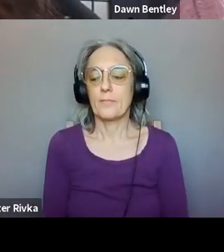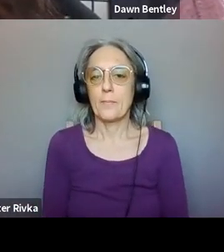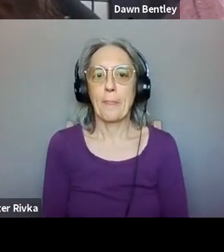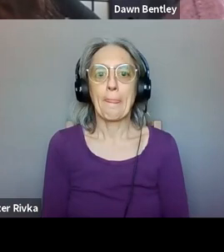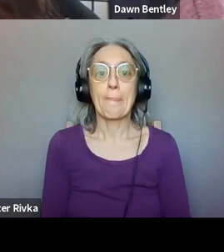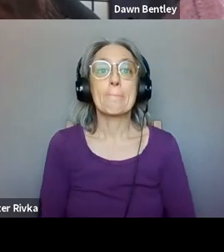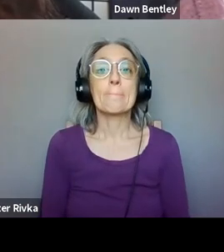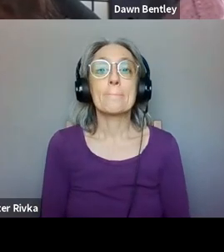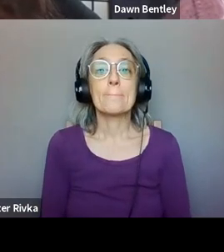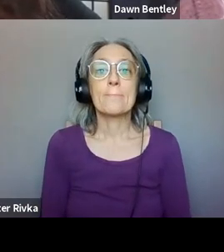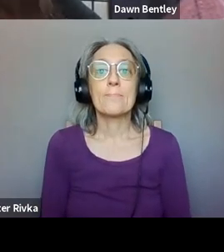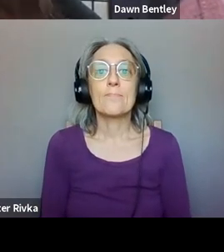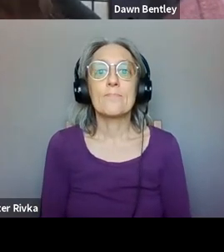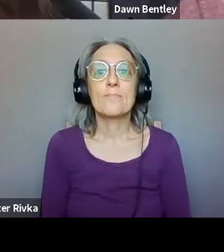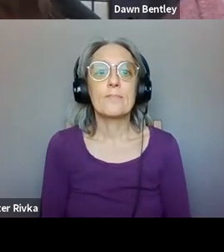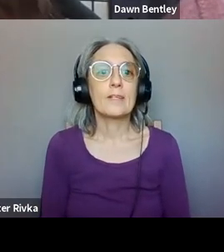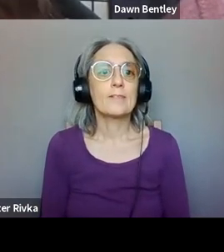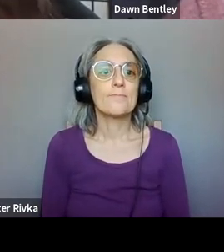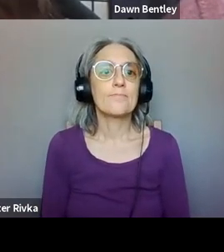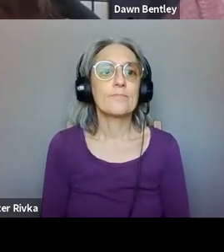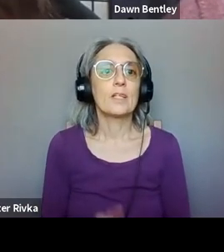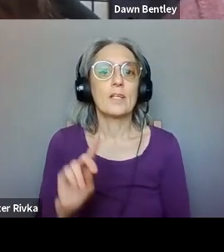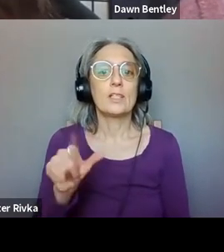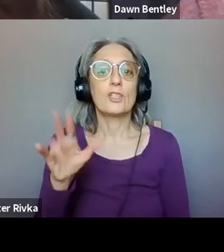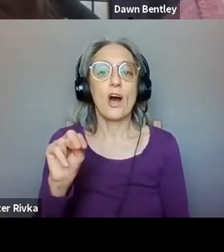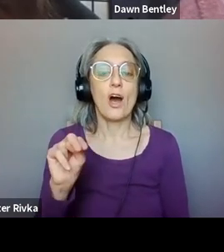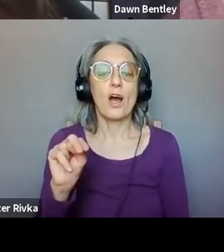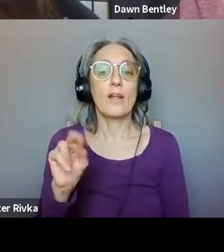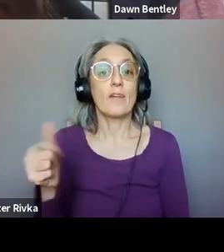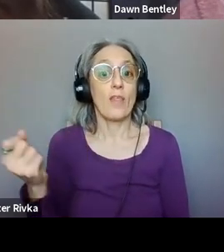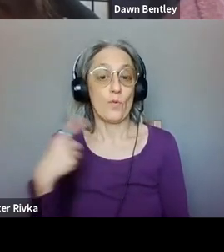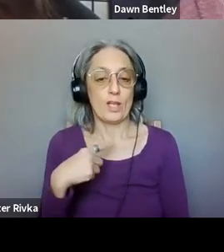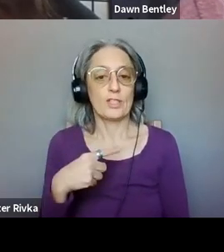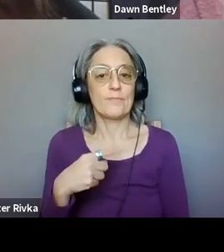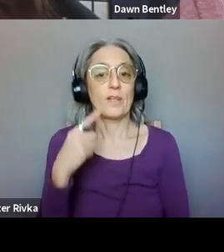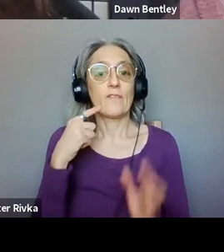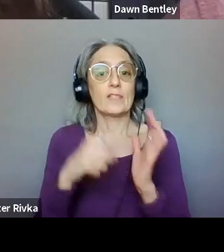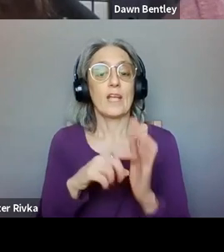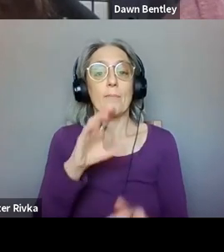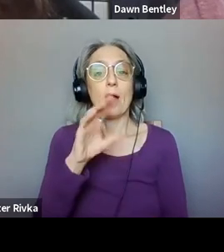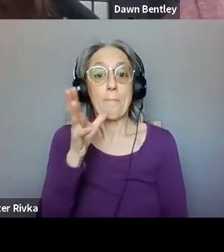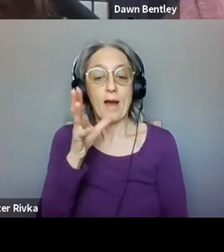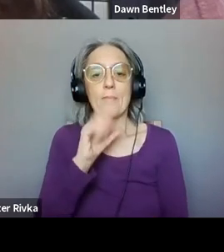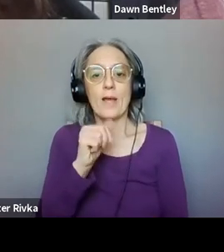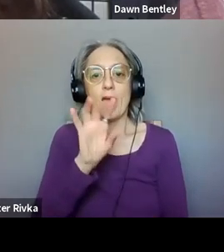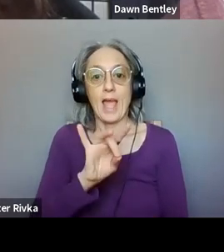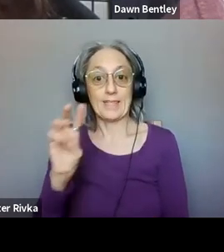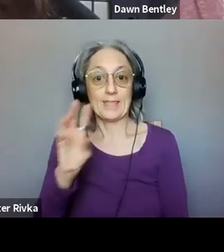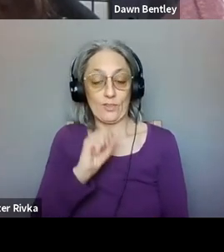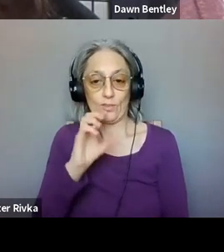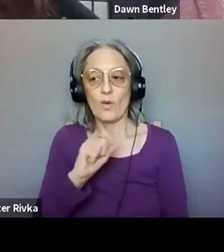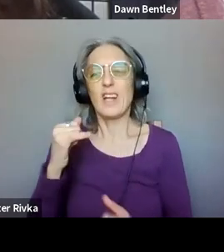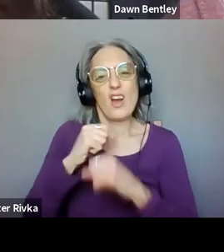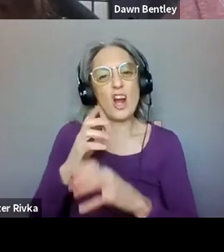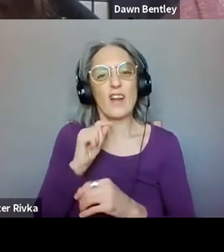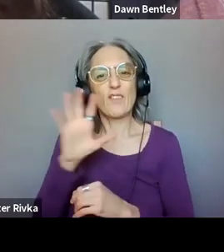Thank you. We had another question. There's an 86-year-old mother who is currently the guardian of her 55-year-old son.